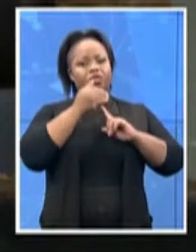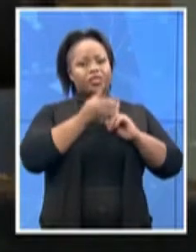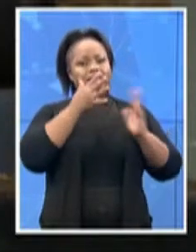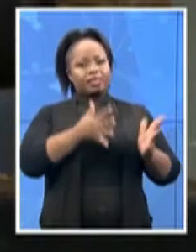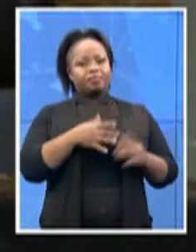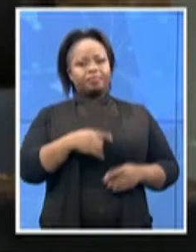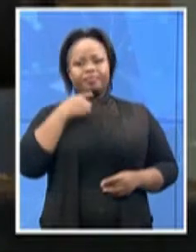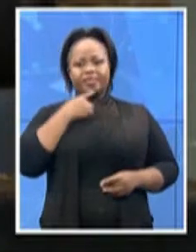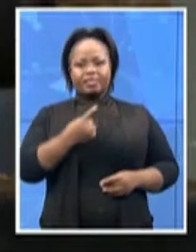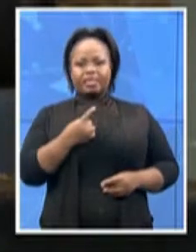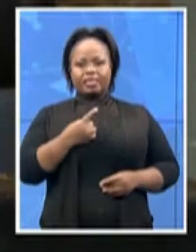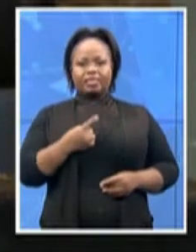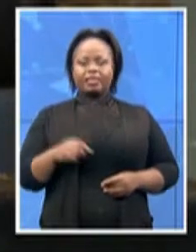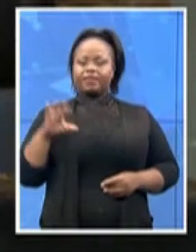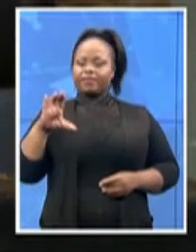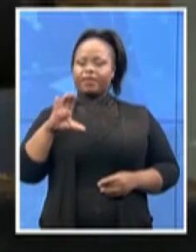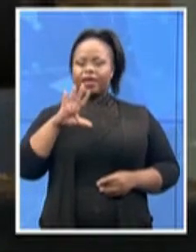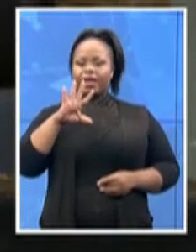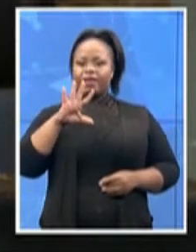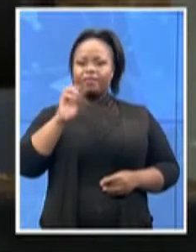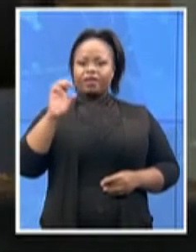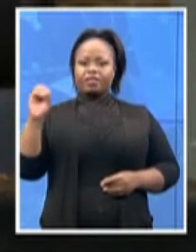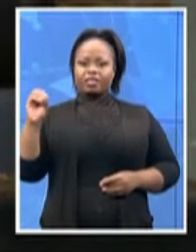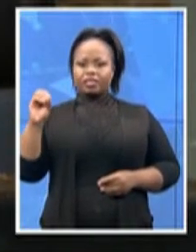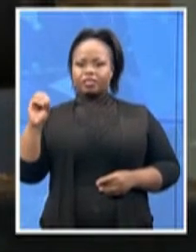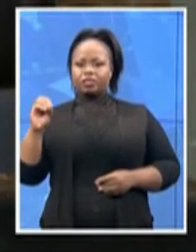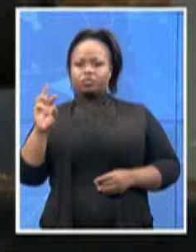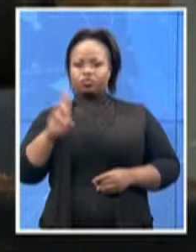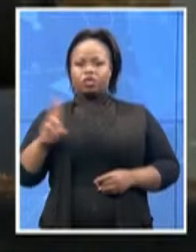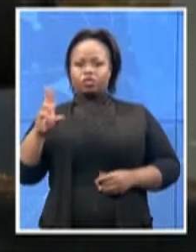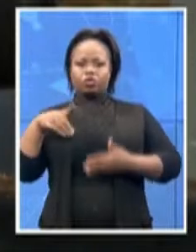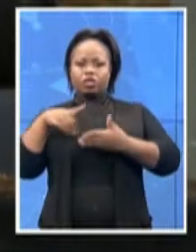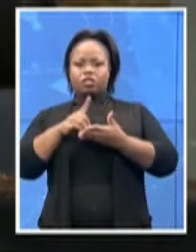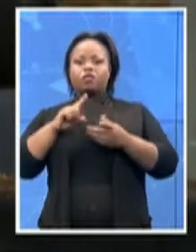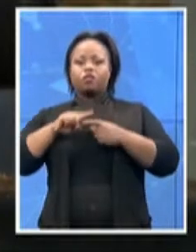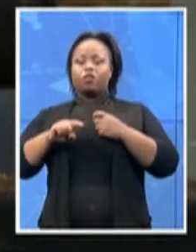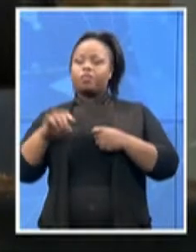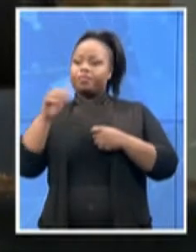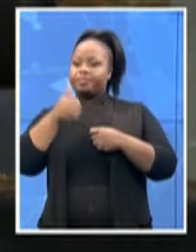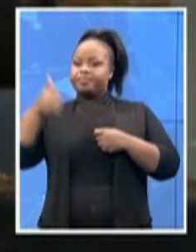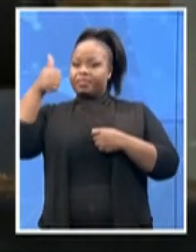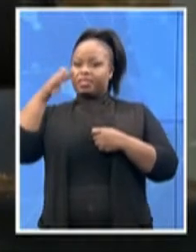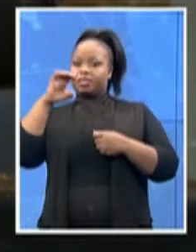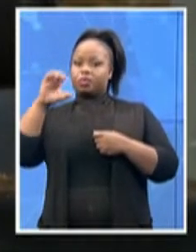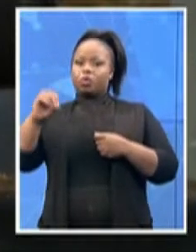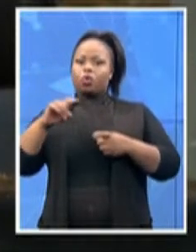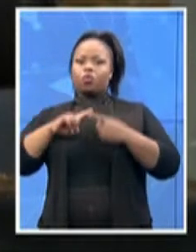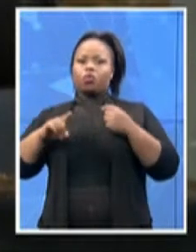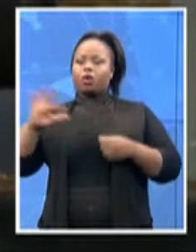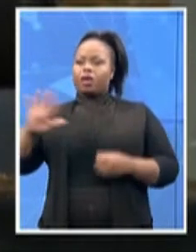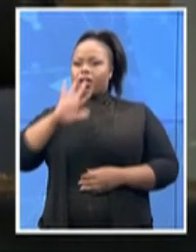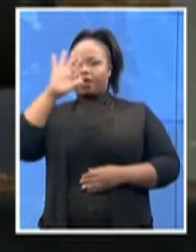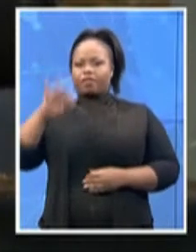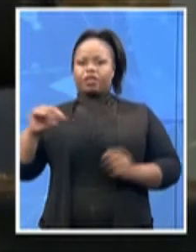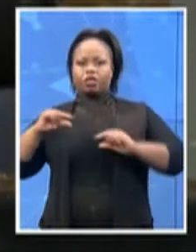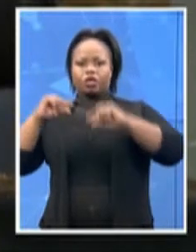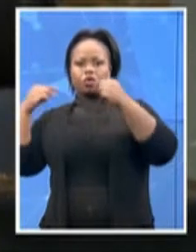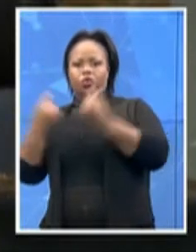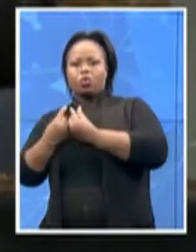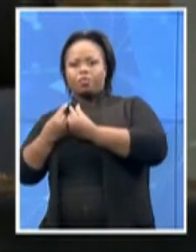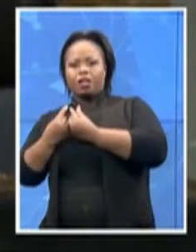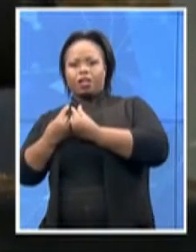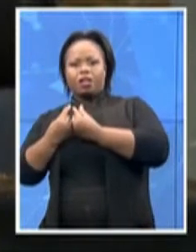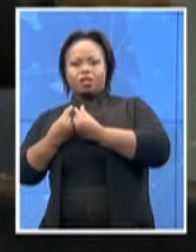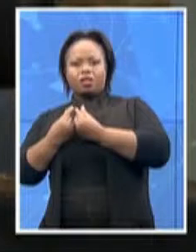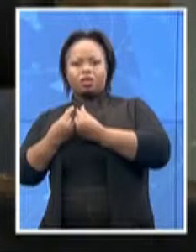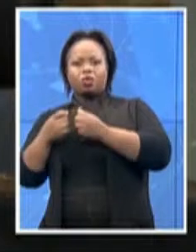the CEO of African Global Operations passed through several intermediaries, and this raised a